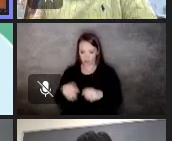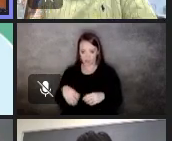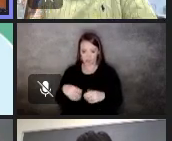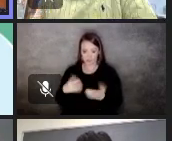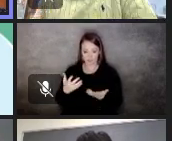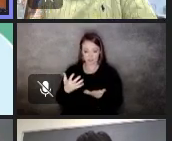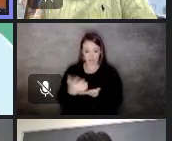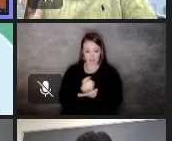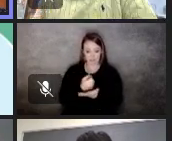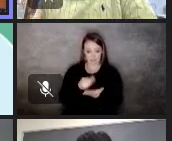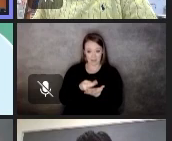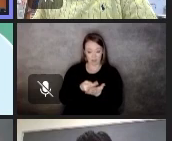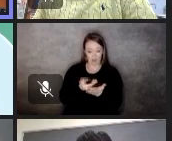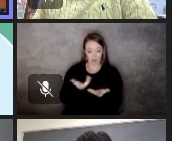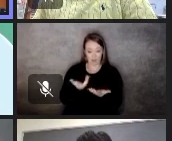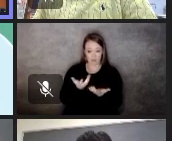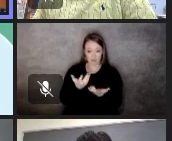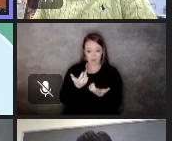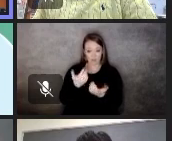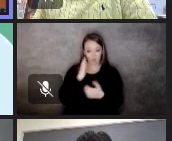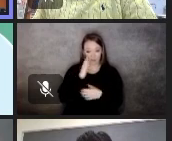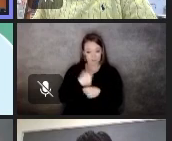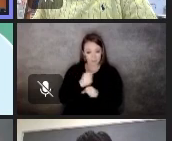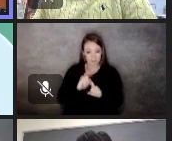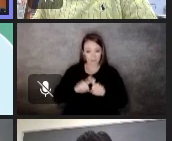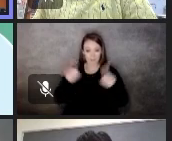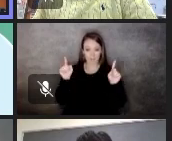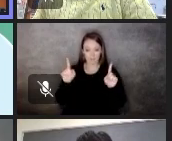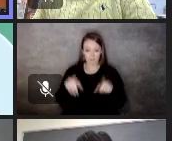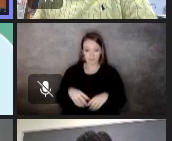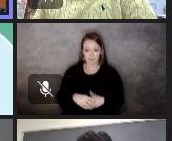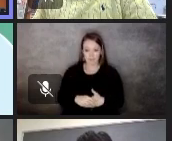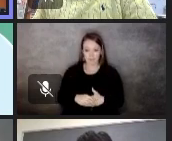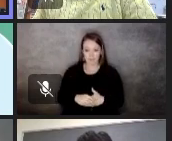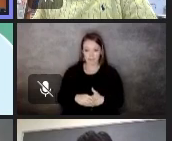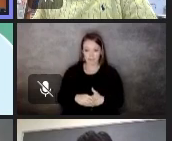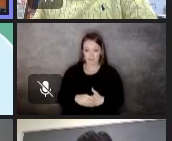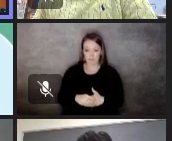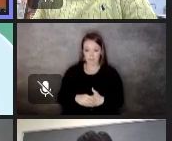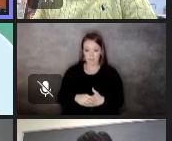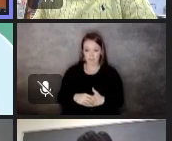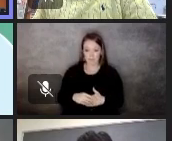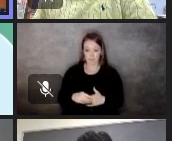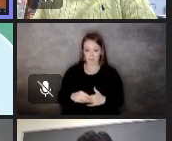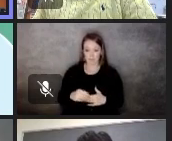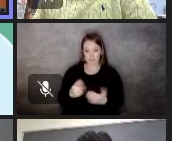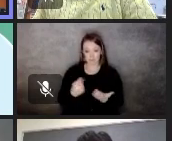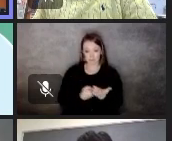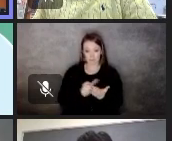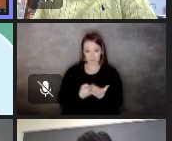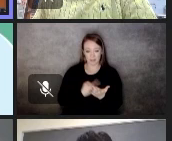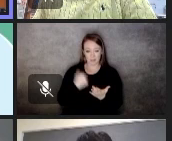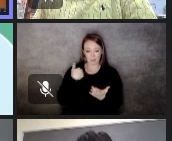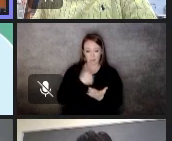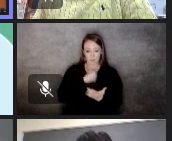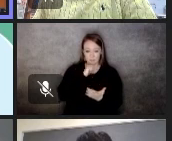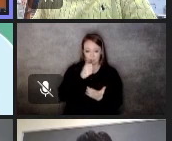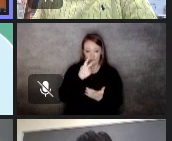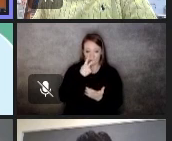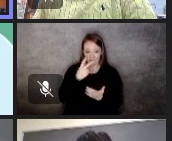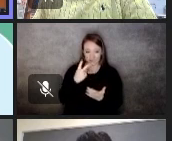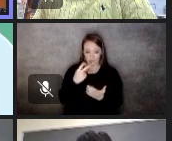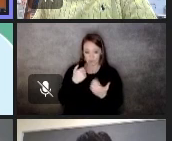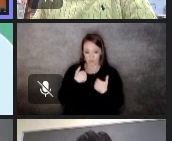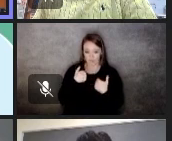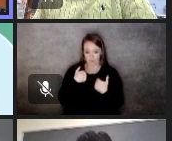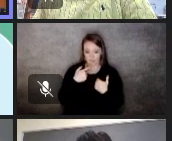difference. Presence would make a big difference, power. And sometimes we don't see that we have those things. But I